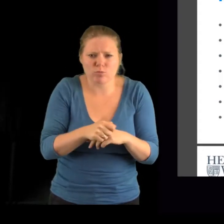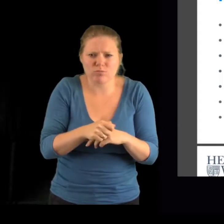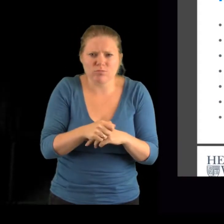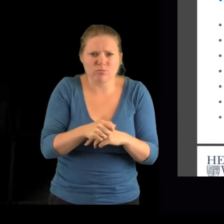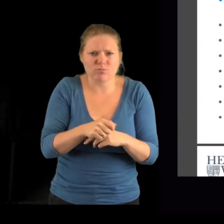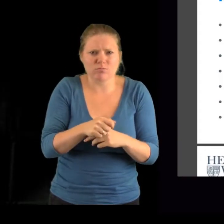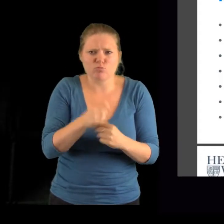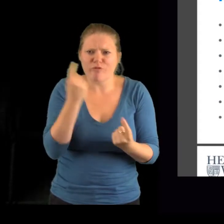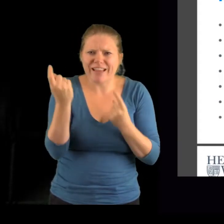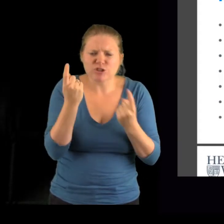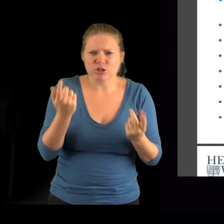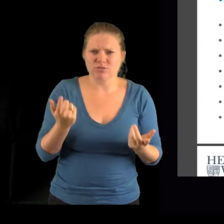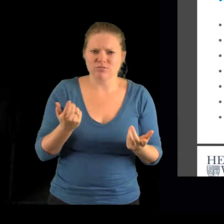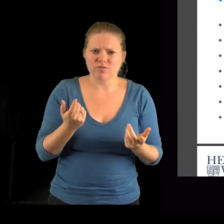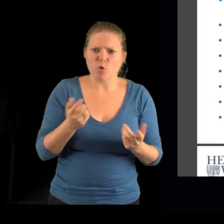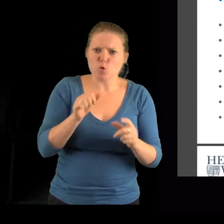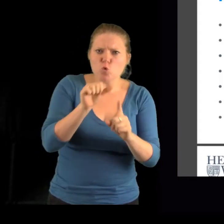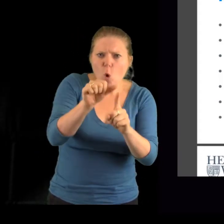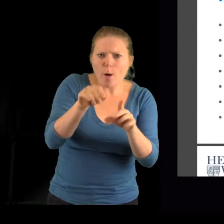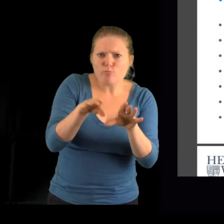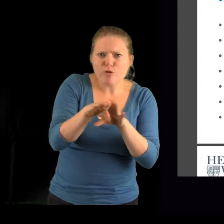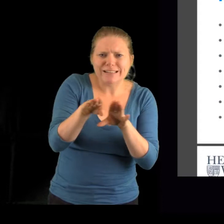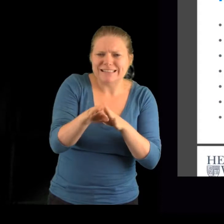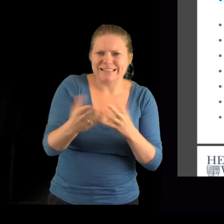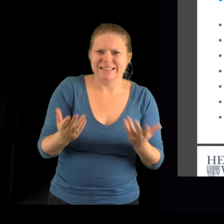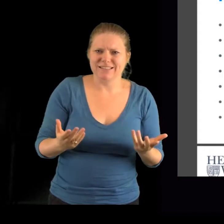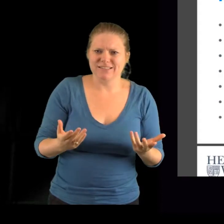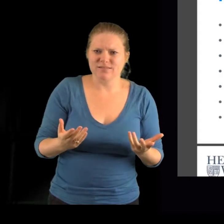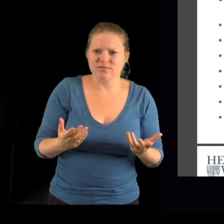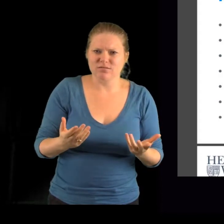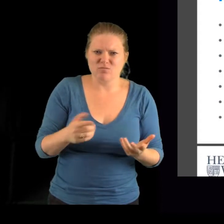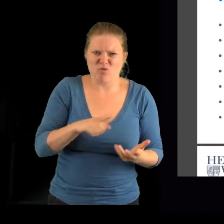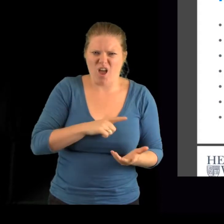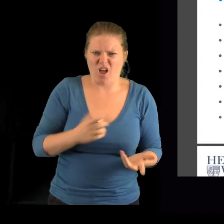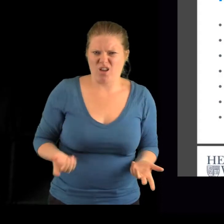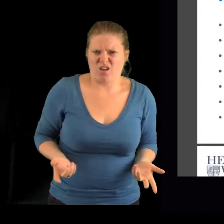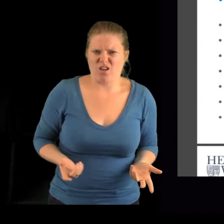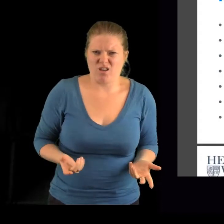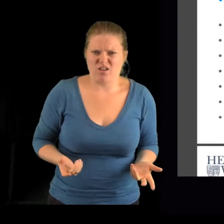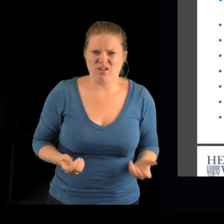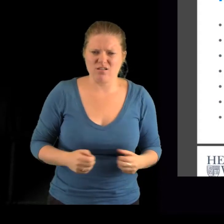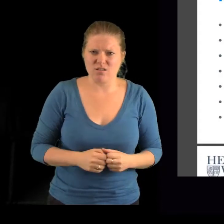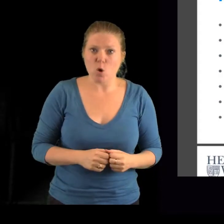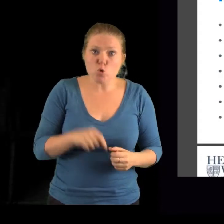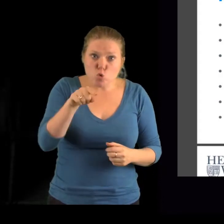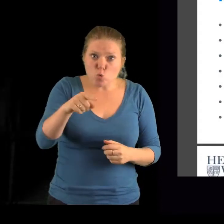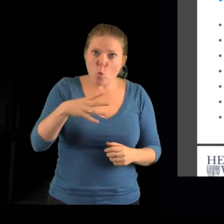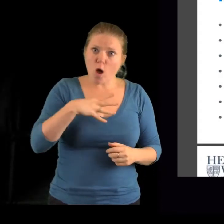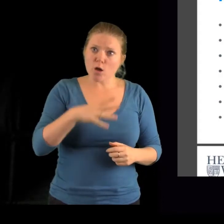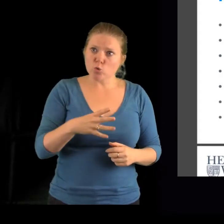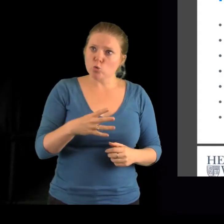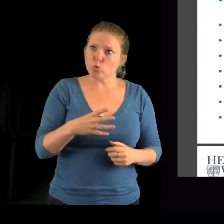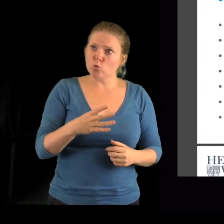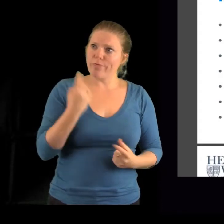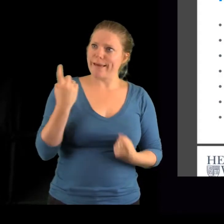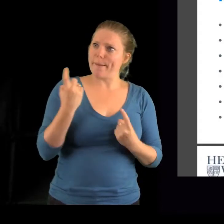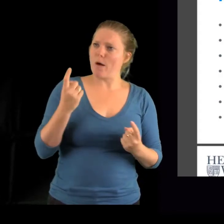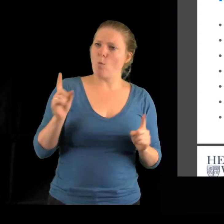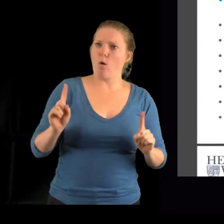right? About your own practice. Why would you do it? What would you want to predominantly reflect